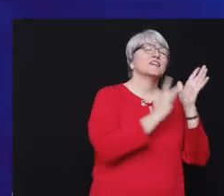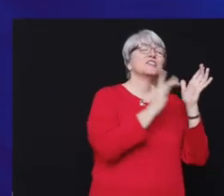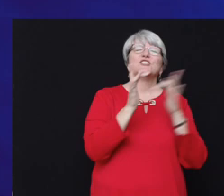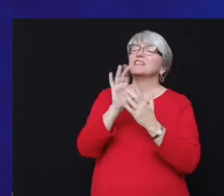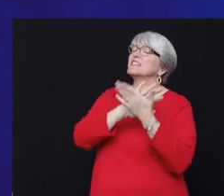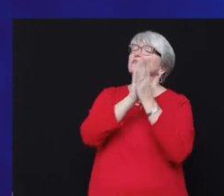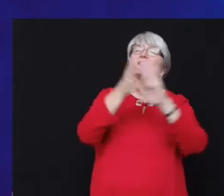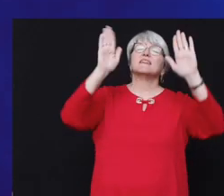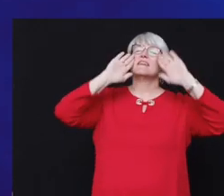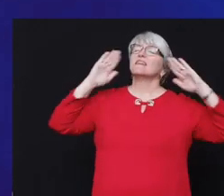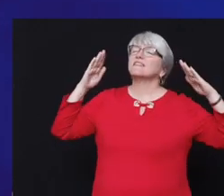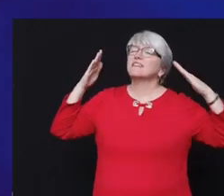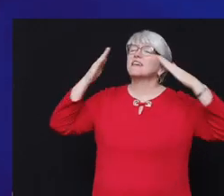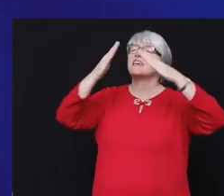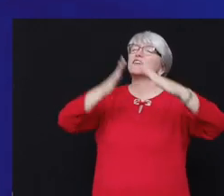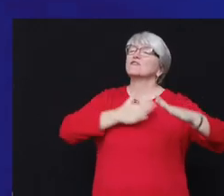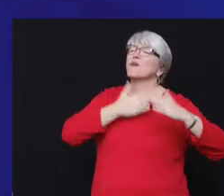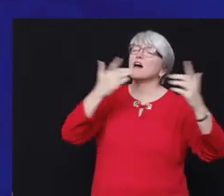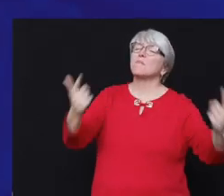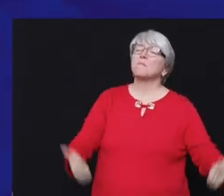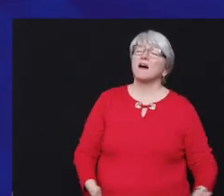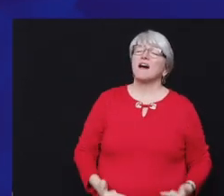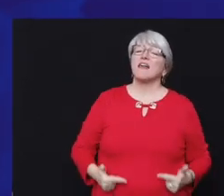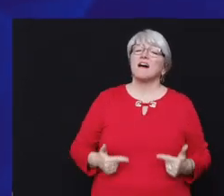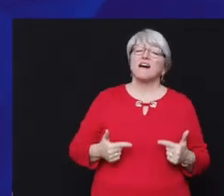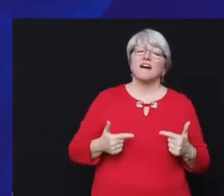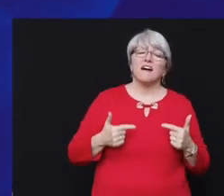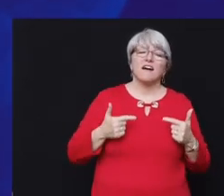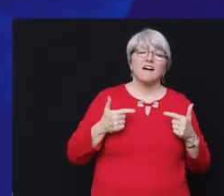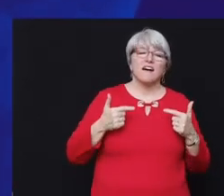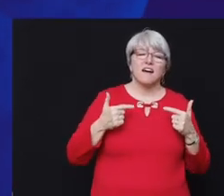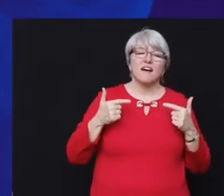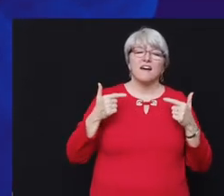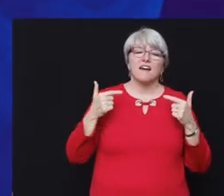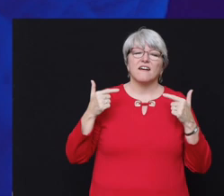life. Jesus, be the center of my